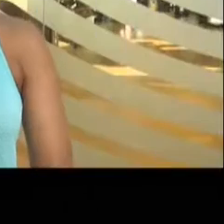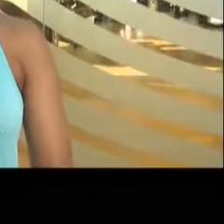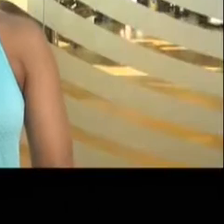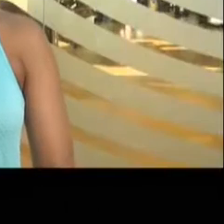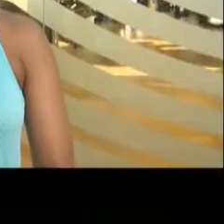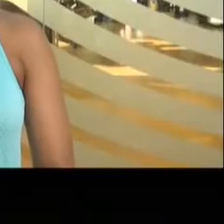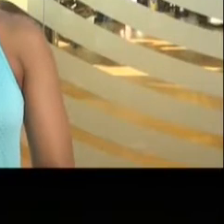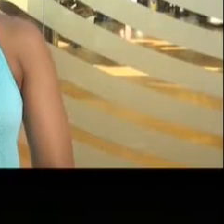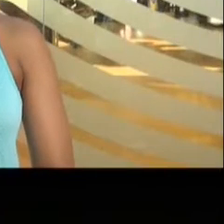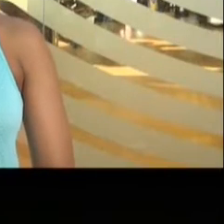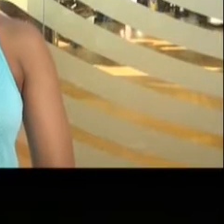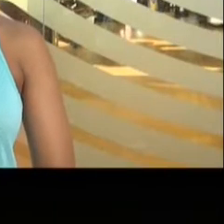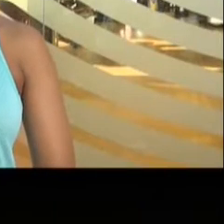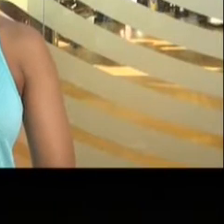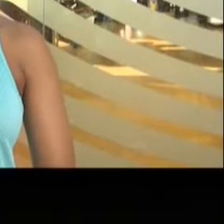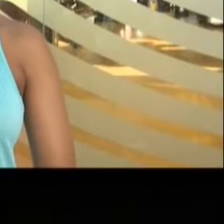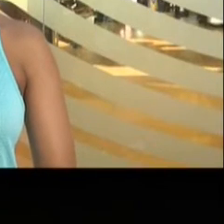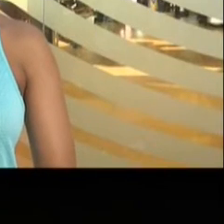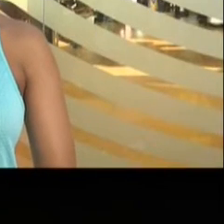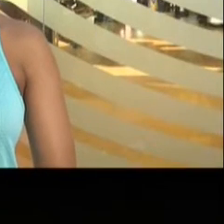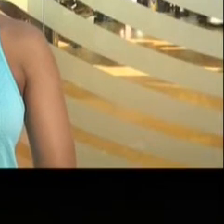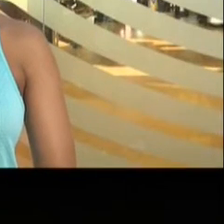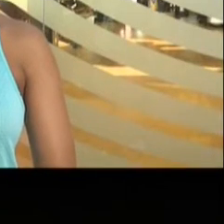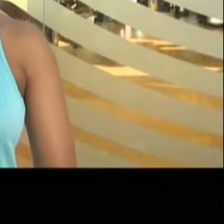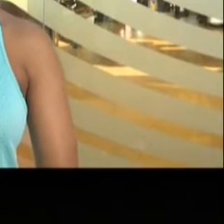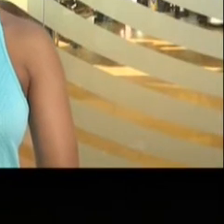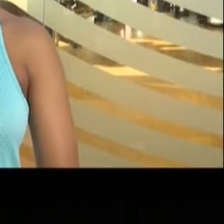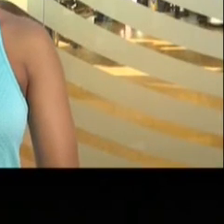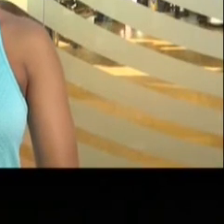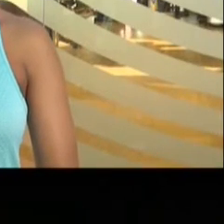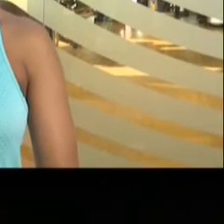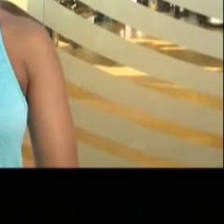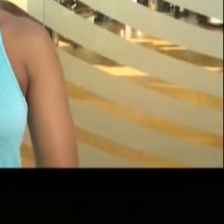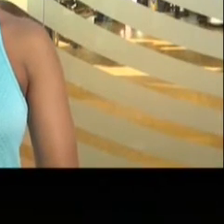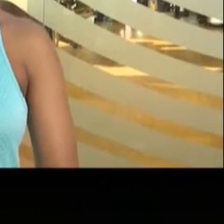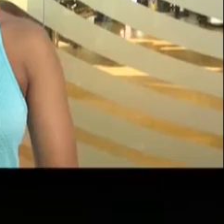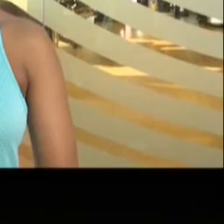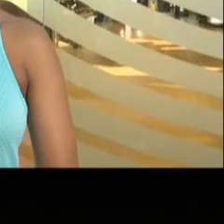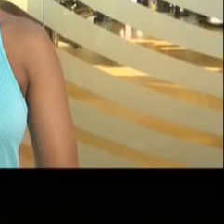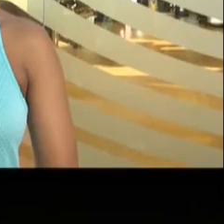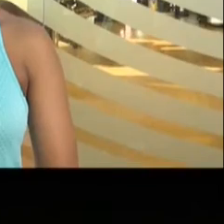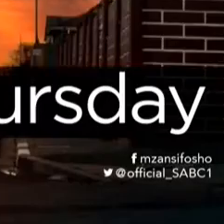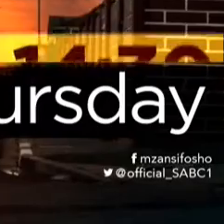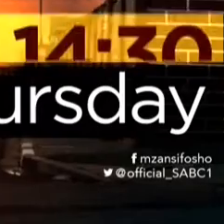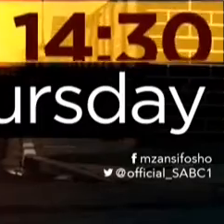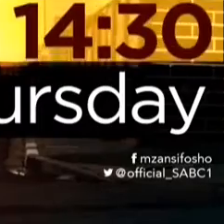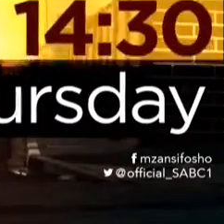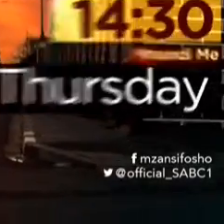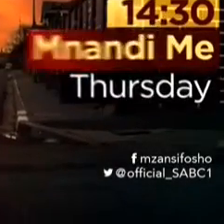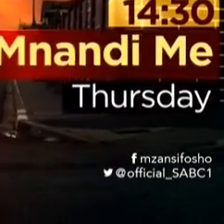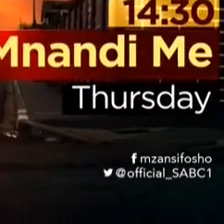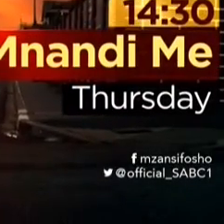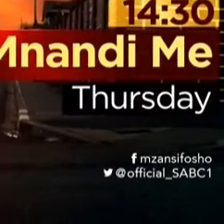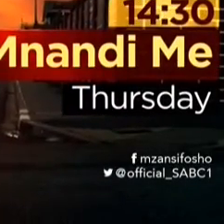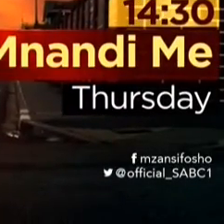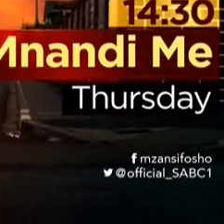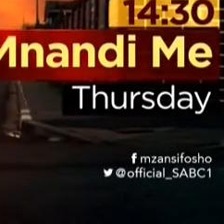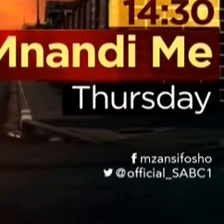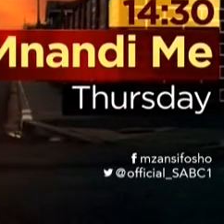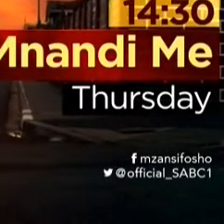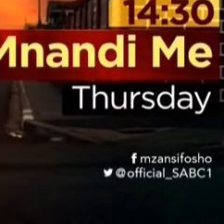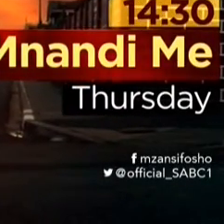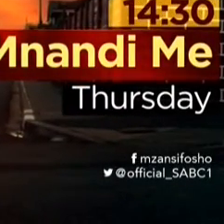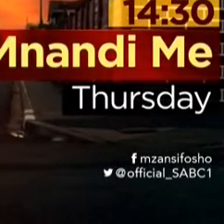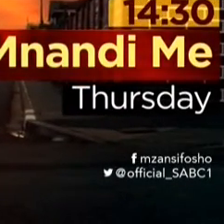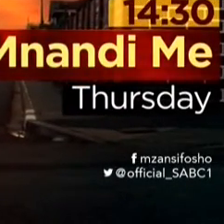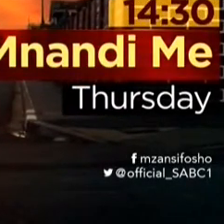and more on Mnandi Me. Catch us every Thursday at 2:30 and repeat broadcast every Friday at 11:30 right